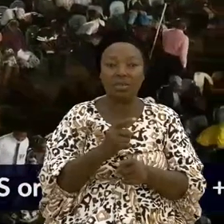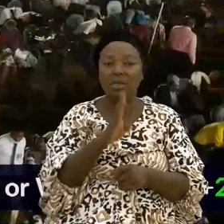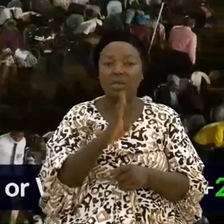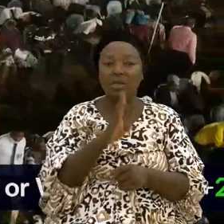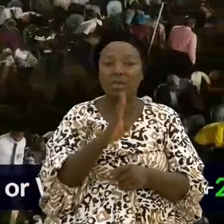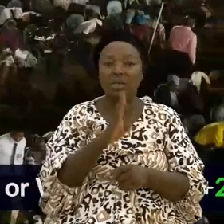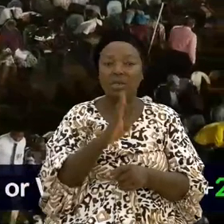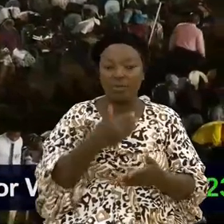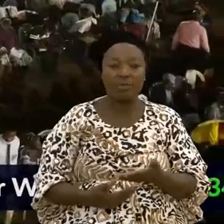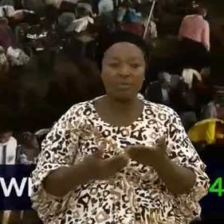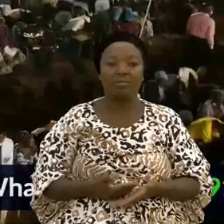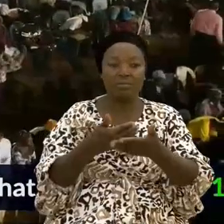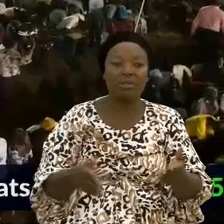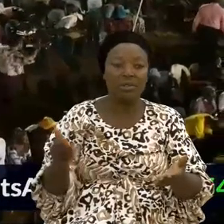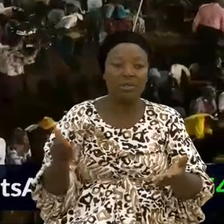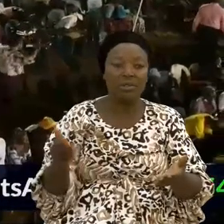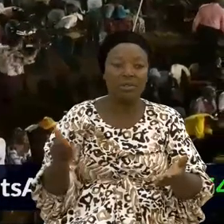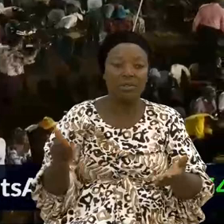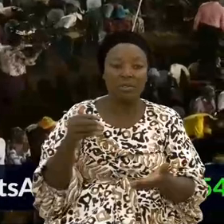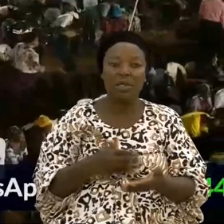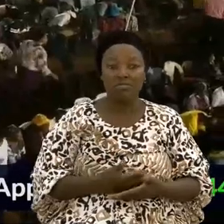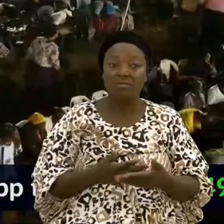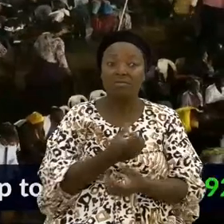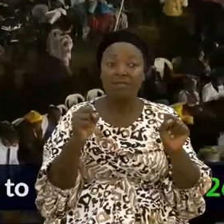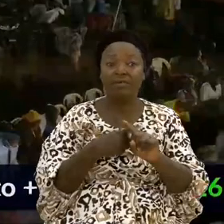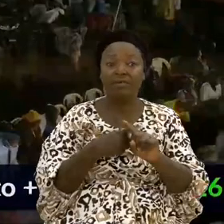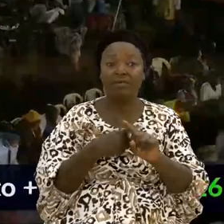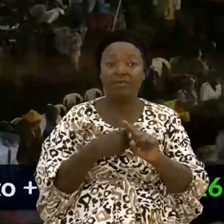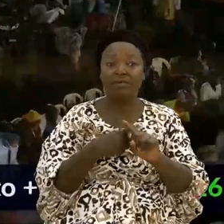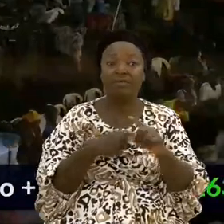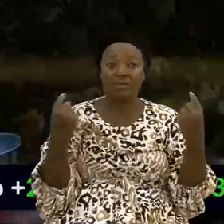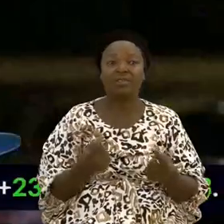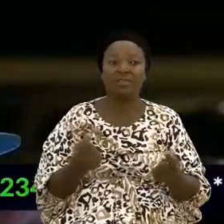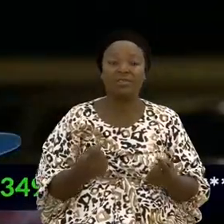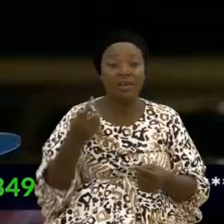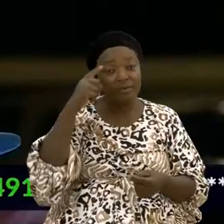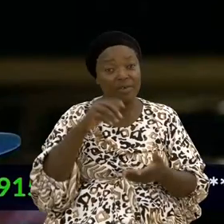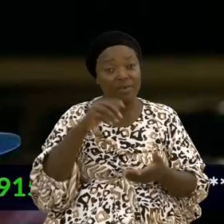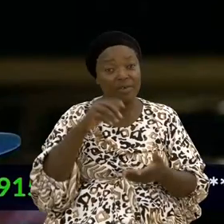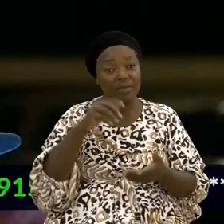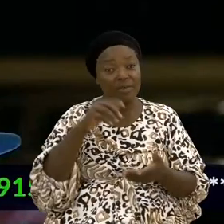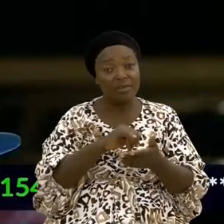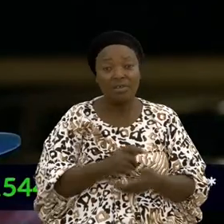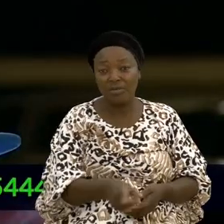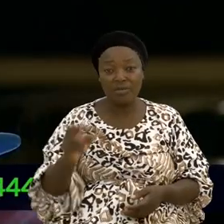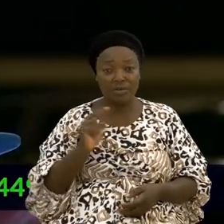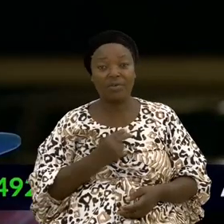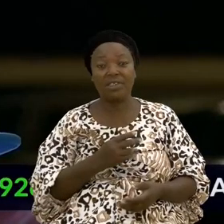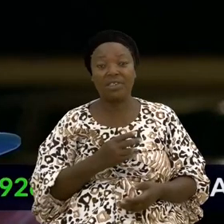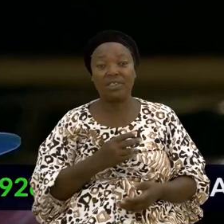And for those of us who are still waiting, You have to get ready. Something is